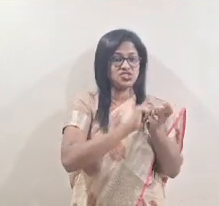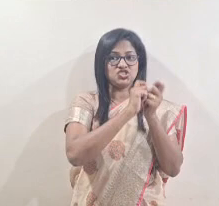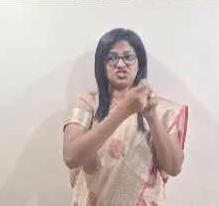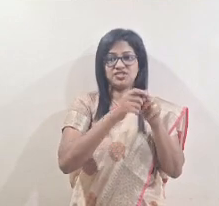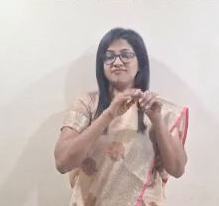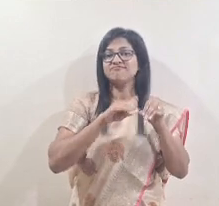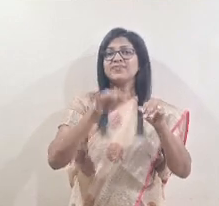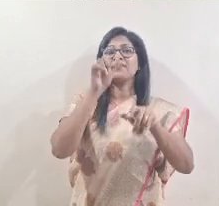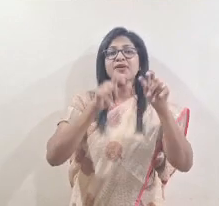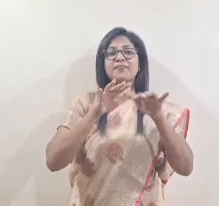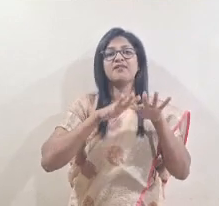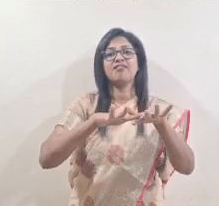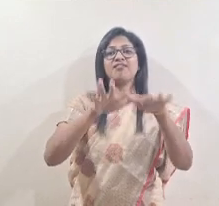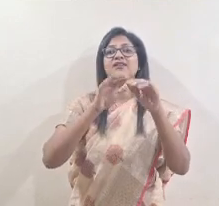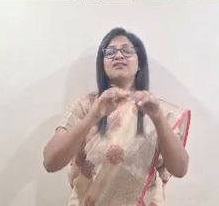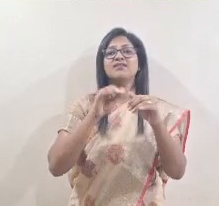to